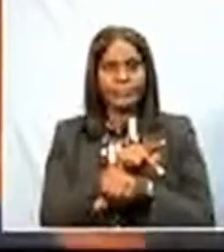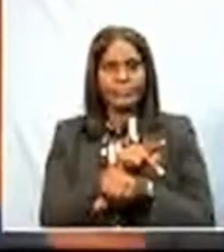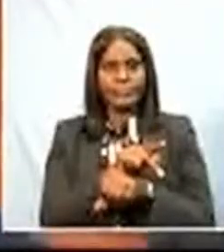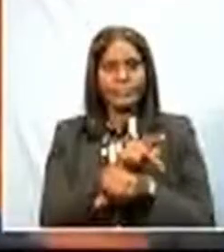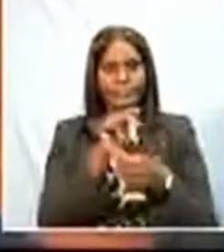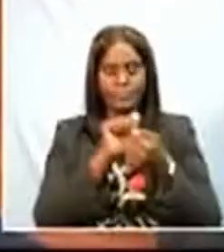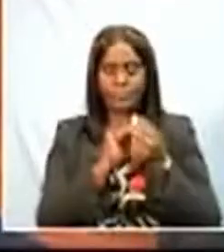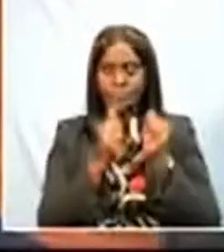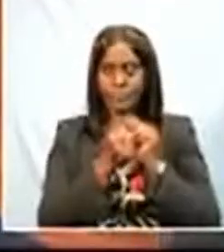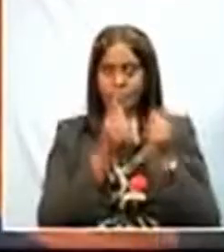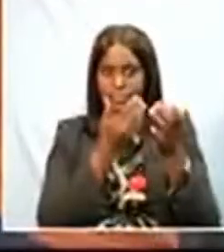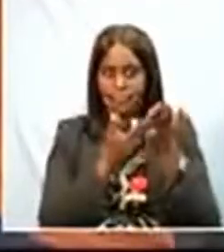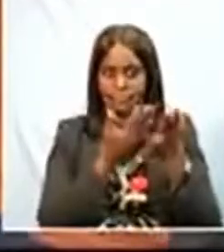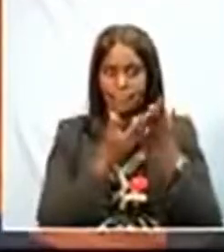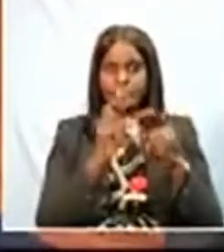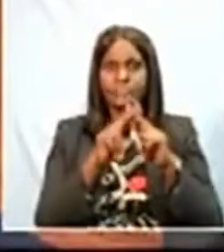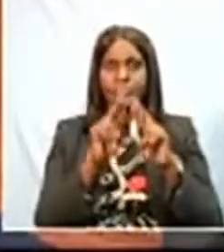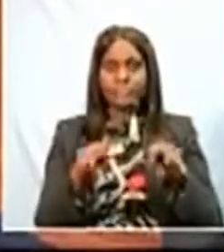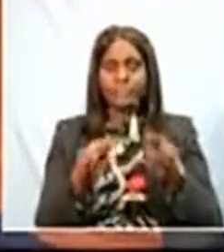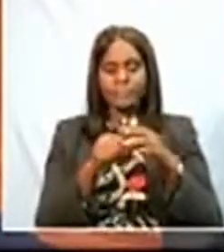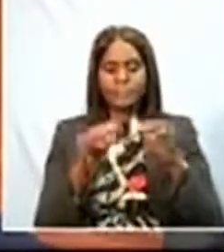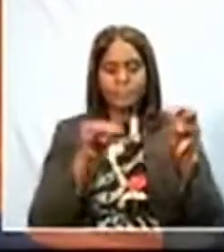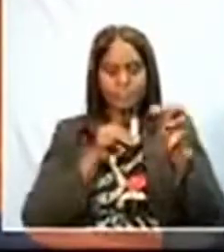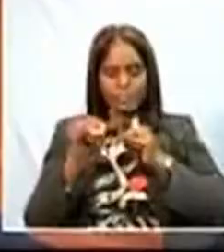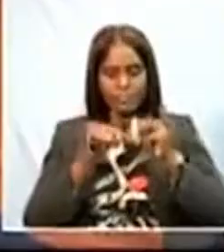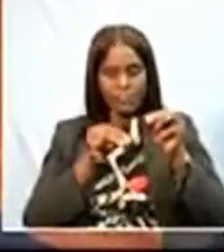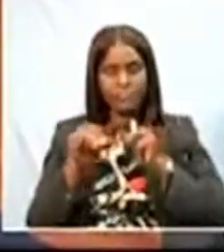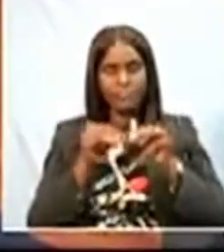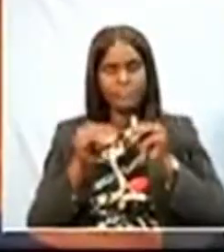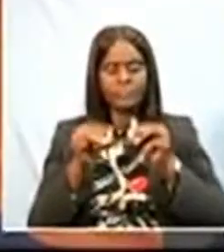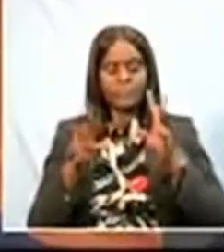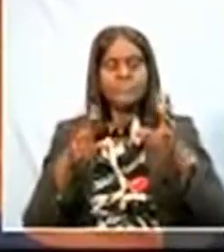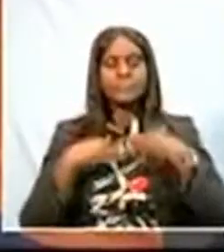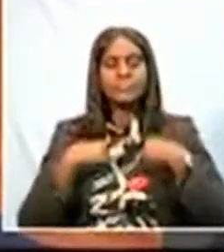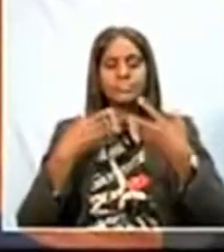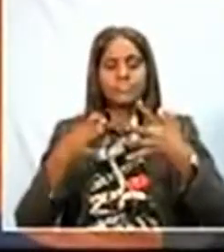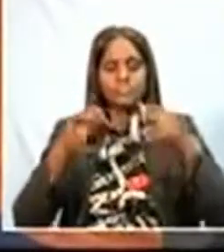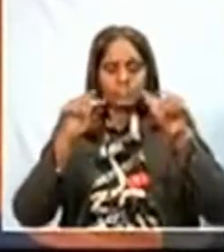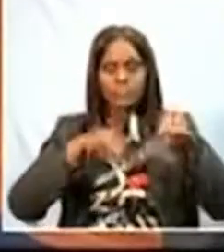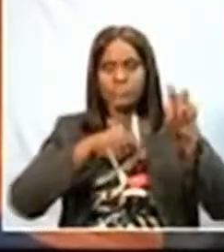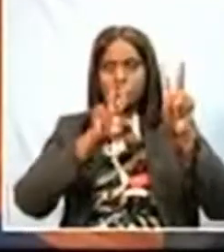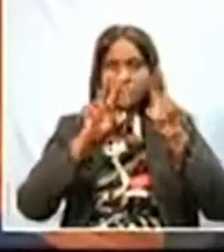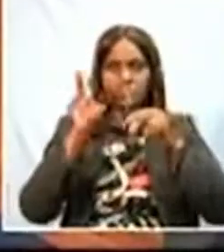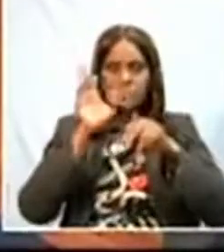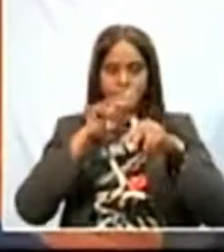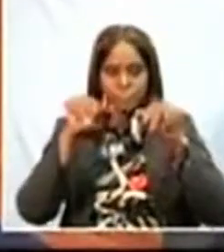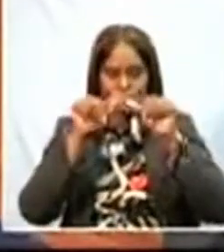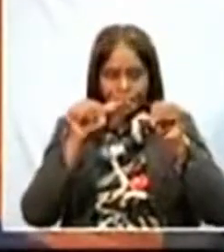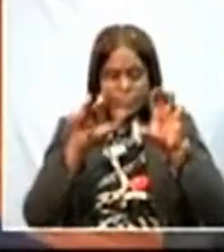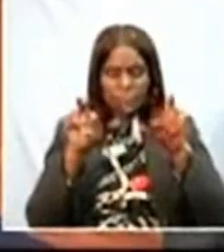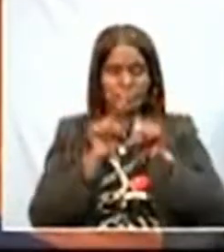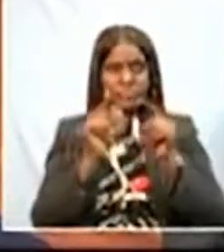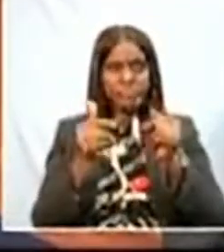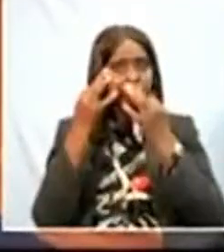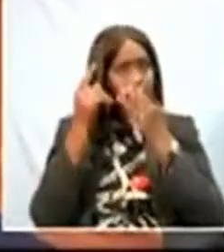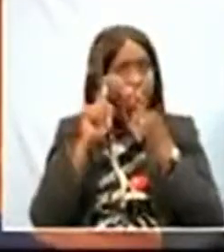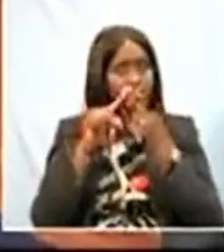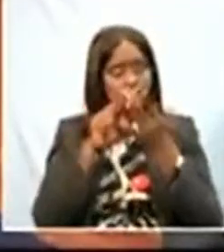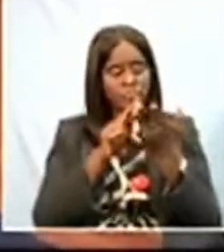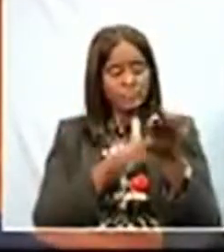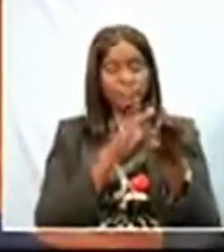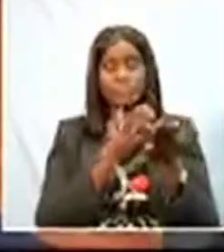Cause of query, Chair. Management acknowledges the observation of the auditor and wishes to report